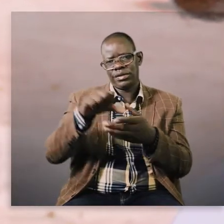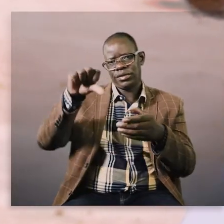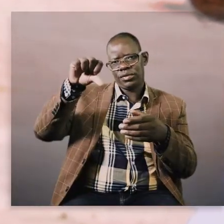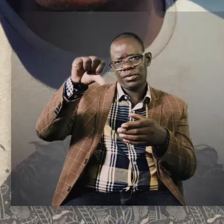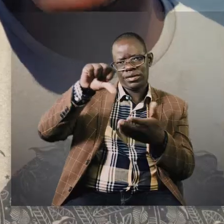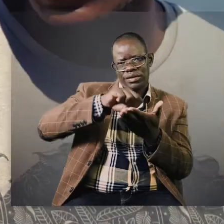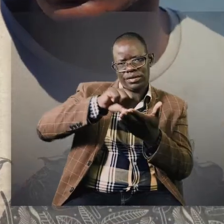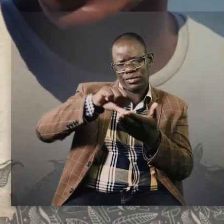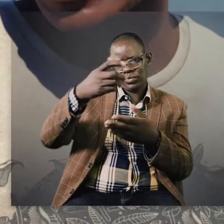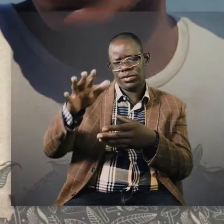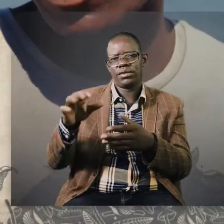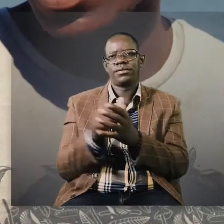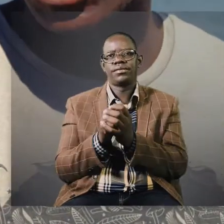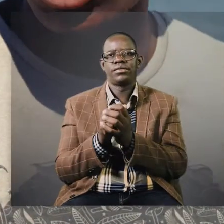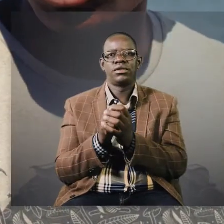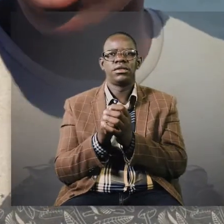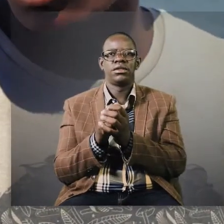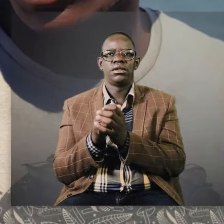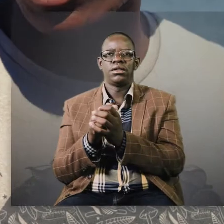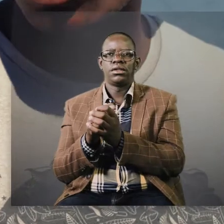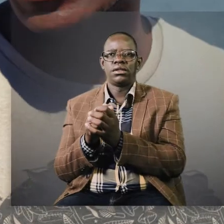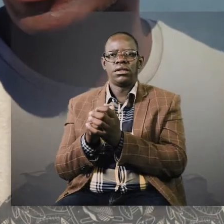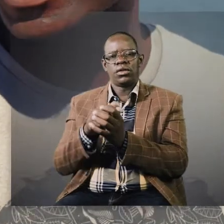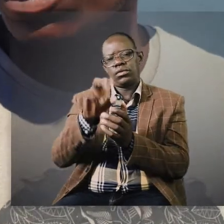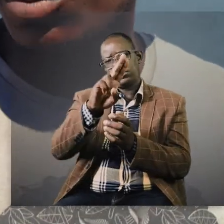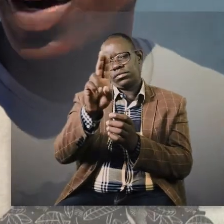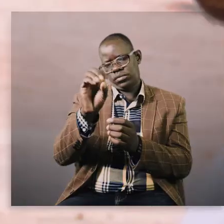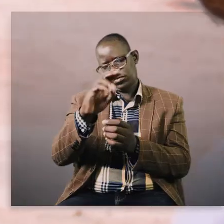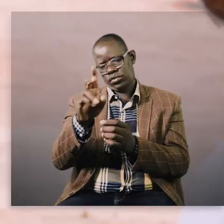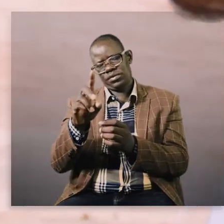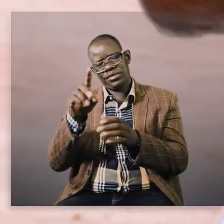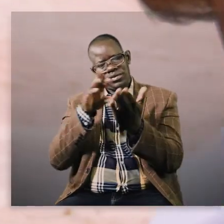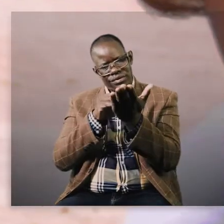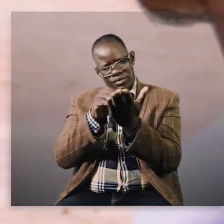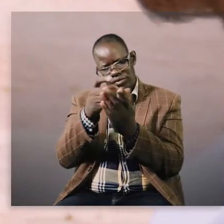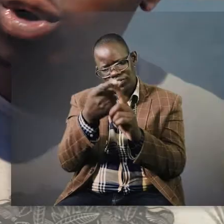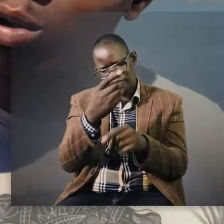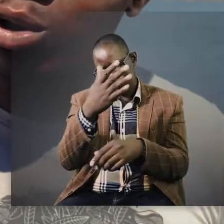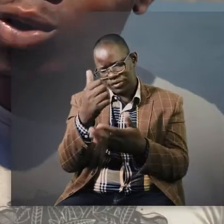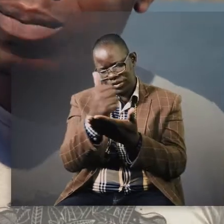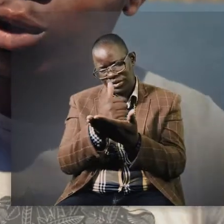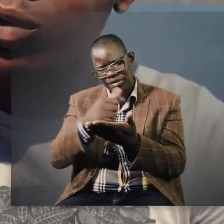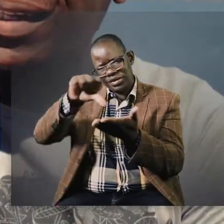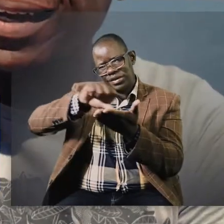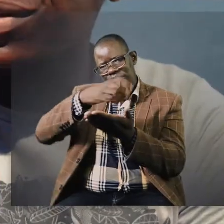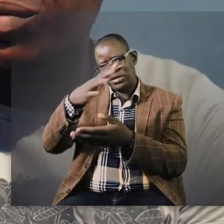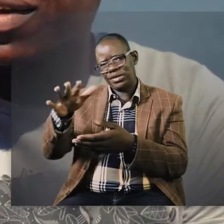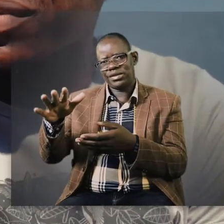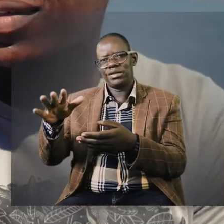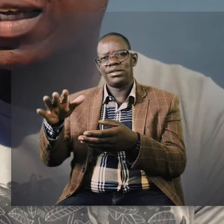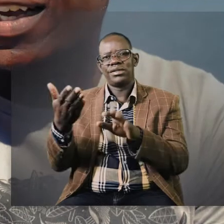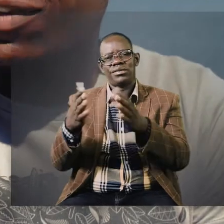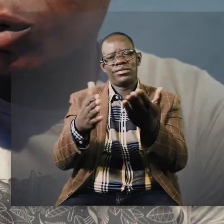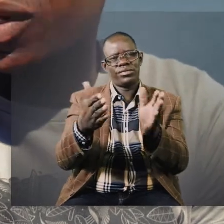and water supply. Yes, and some of them are dysentery and cholera, which actually come from bacteria in dirty water. Do you also know that most of the deaths